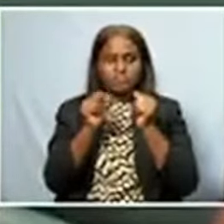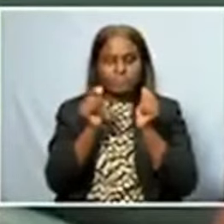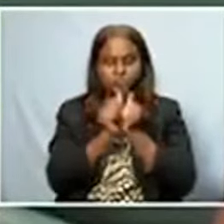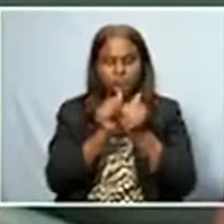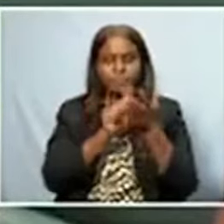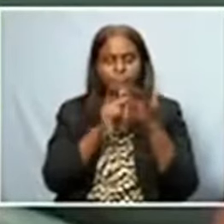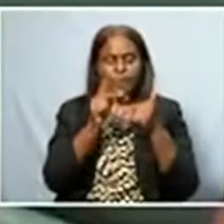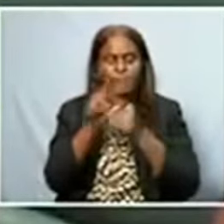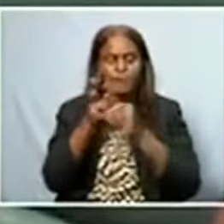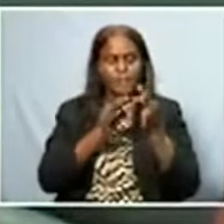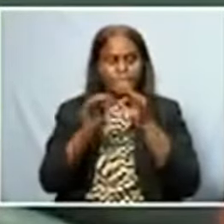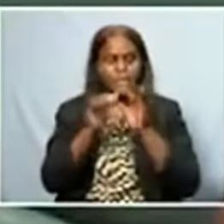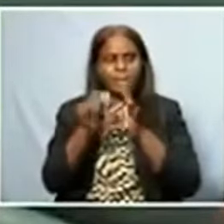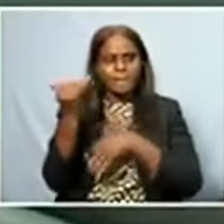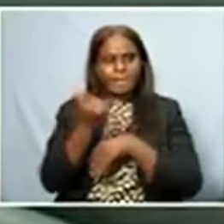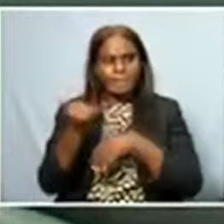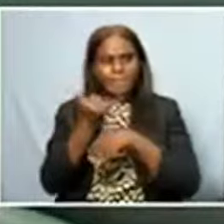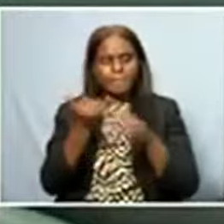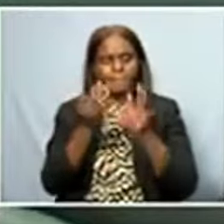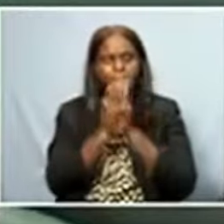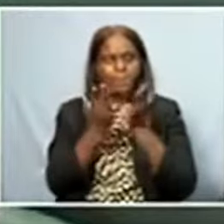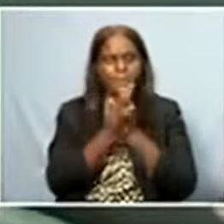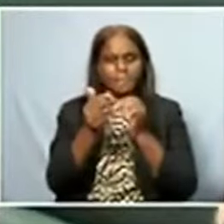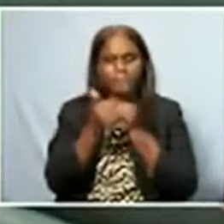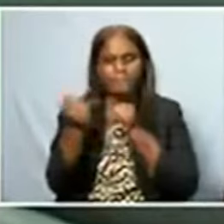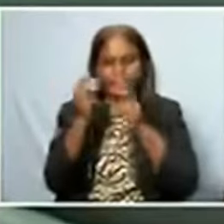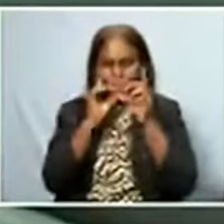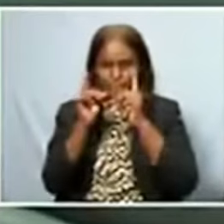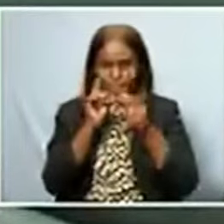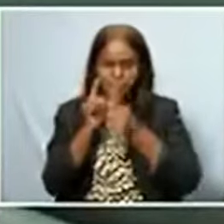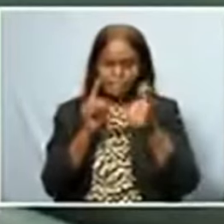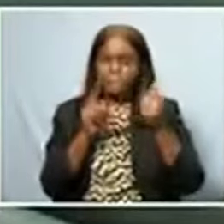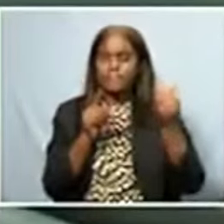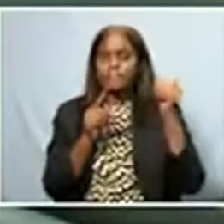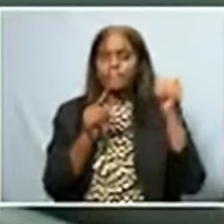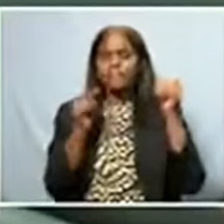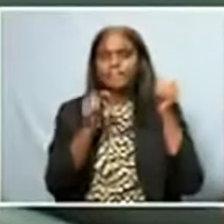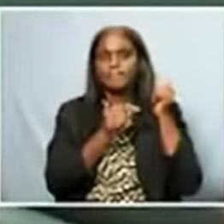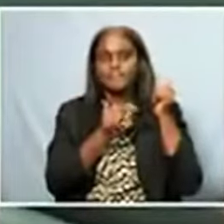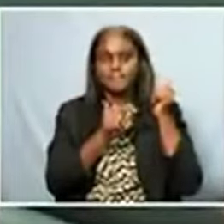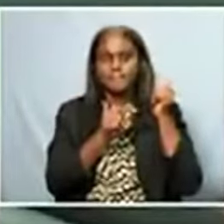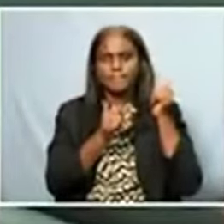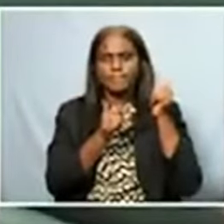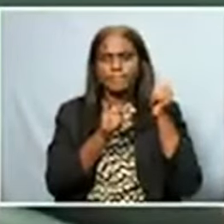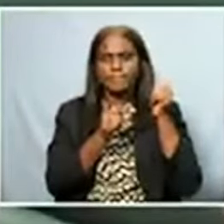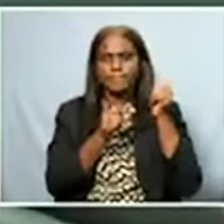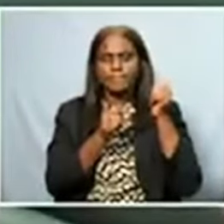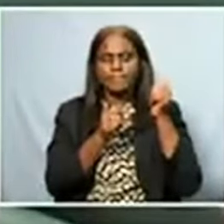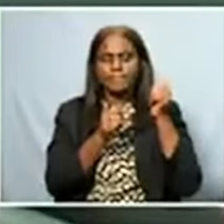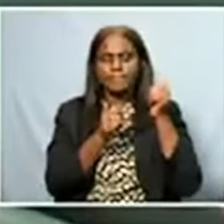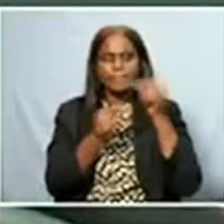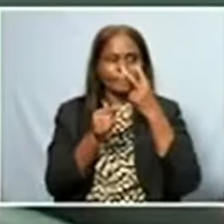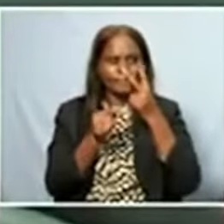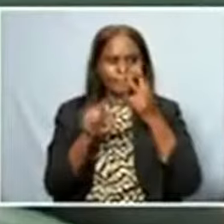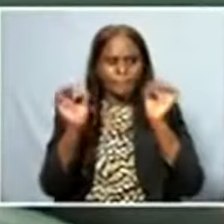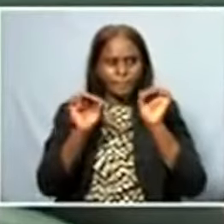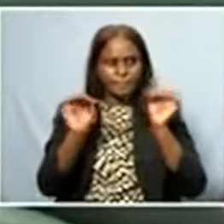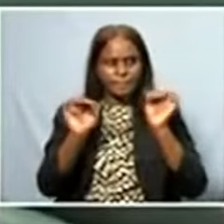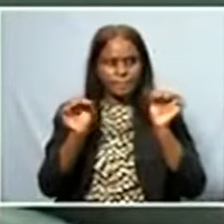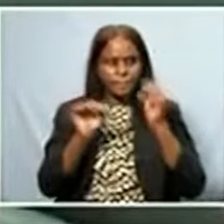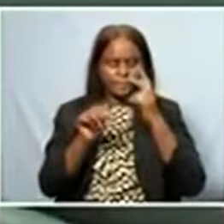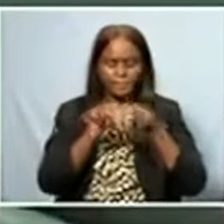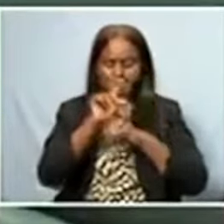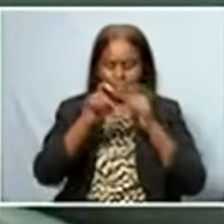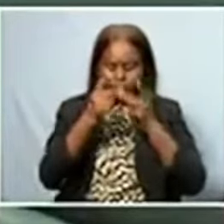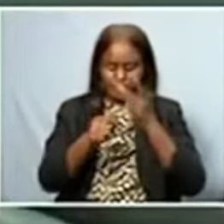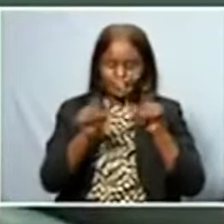programs outlined in the Yellow Book. Any debate, any objection? I see none. I put the question. The